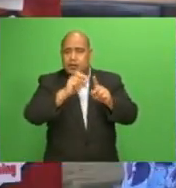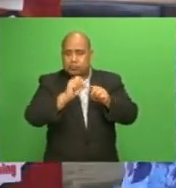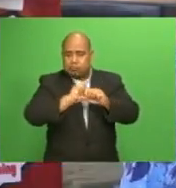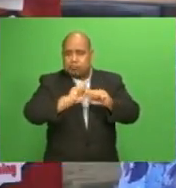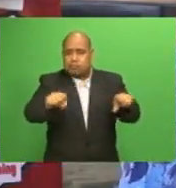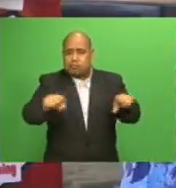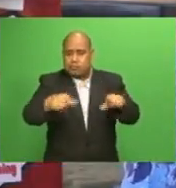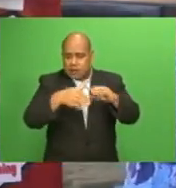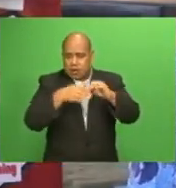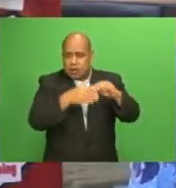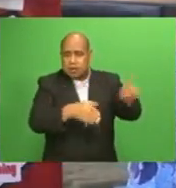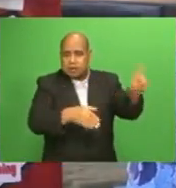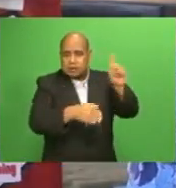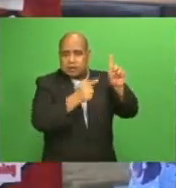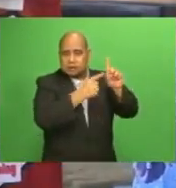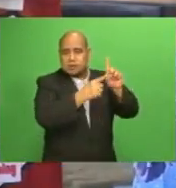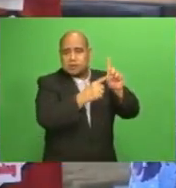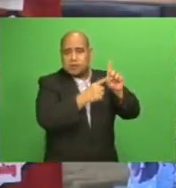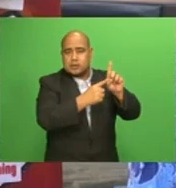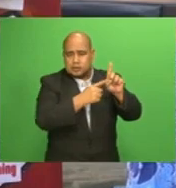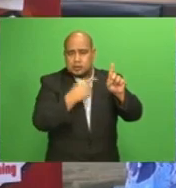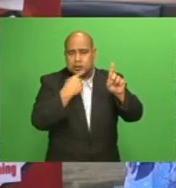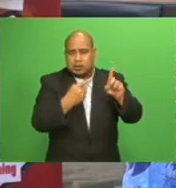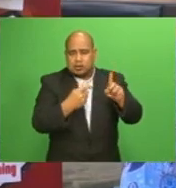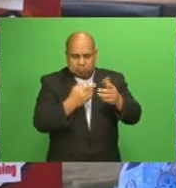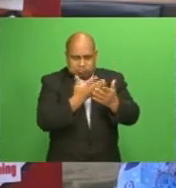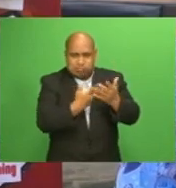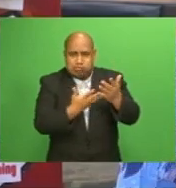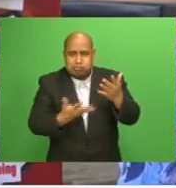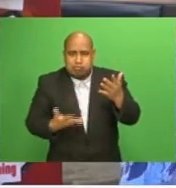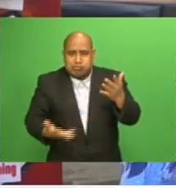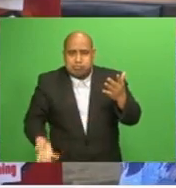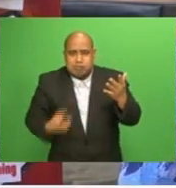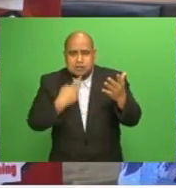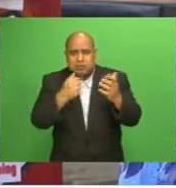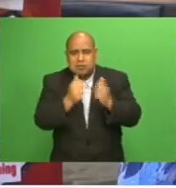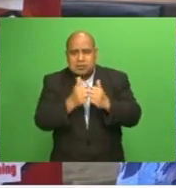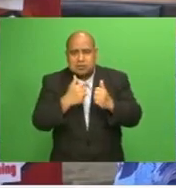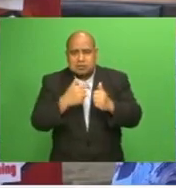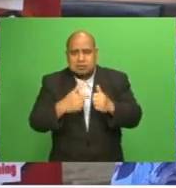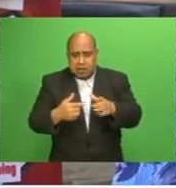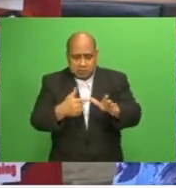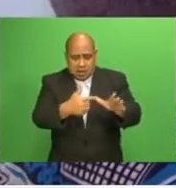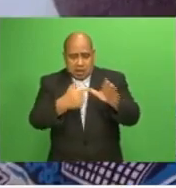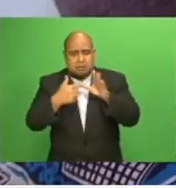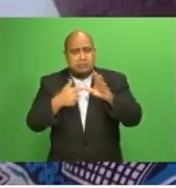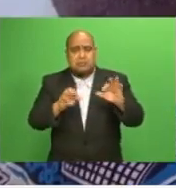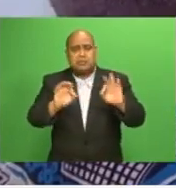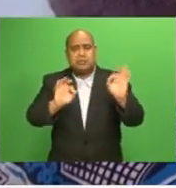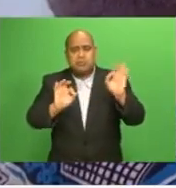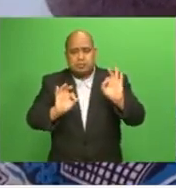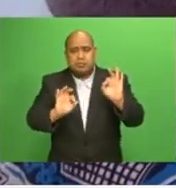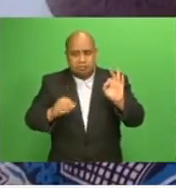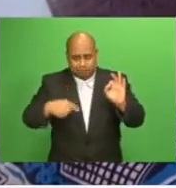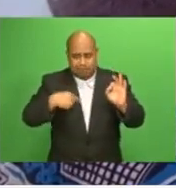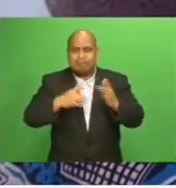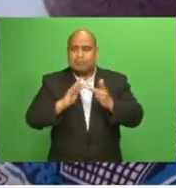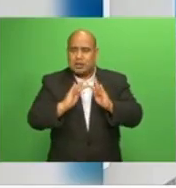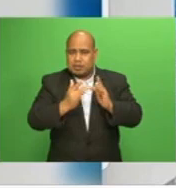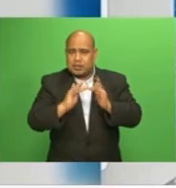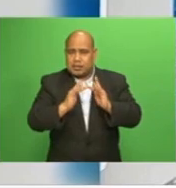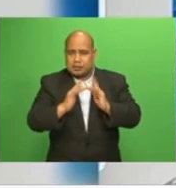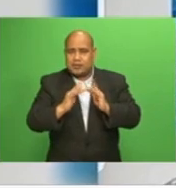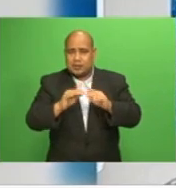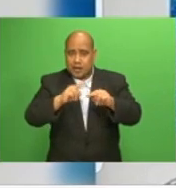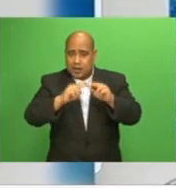Prasad's statement last night. Prasad didn't answer any of the 11 questions, but a statement was made by party member Kamal Iyer